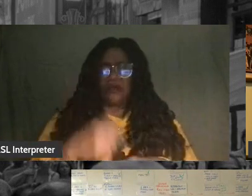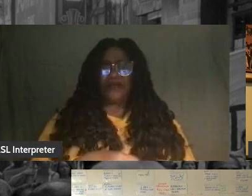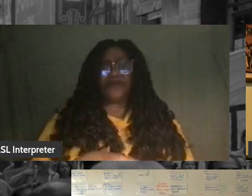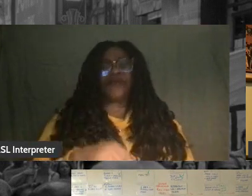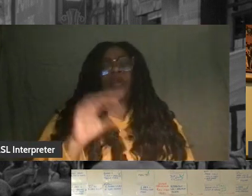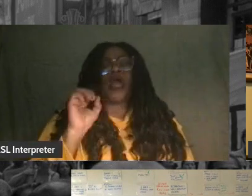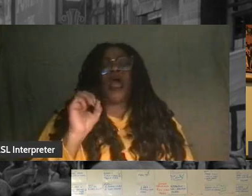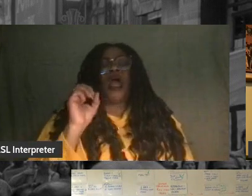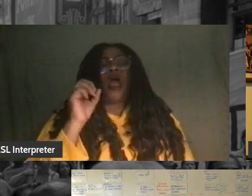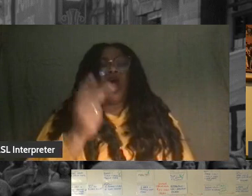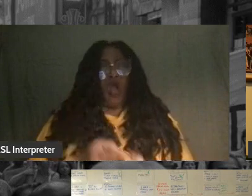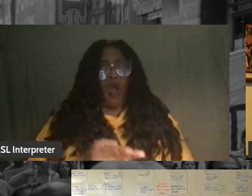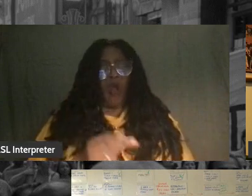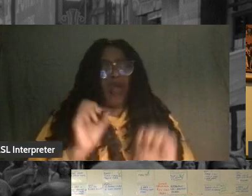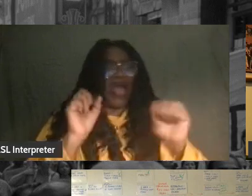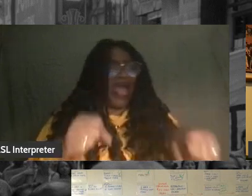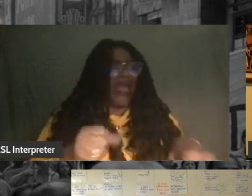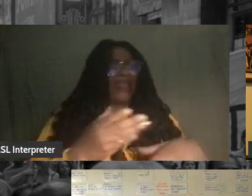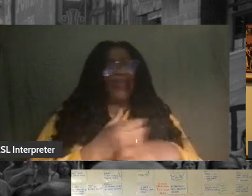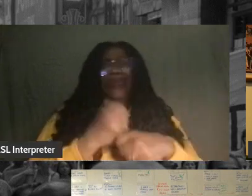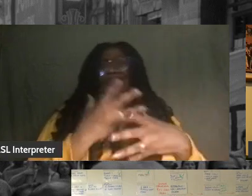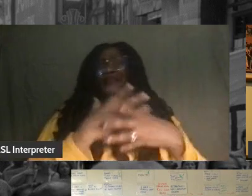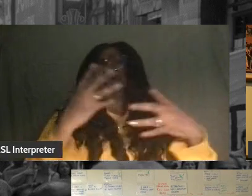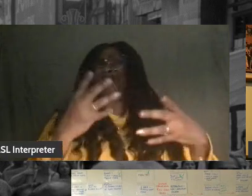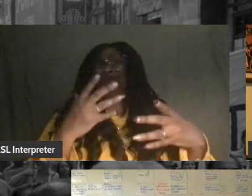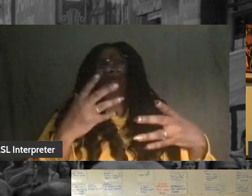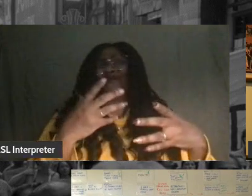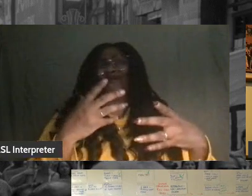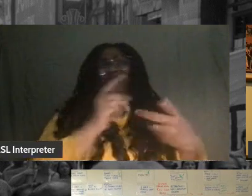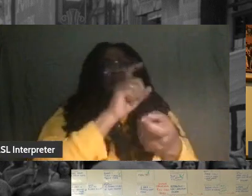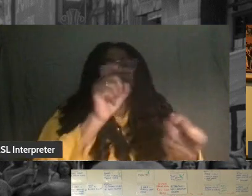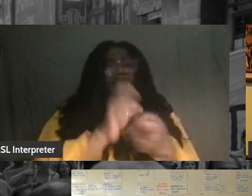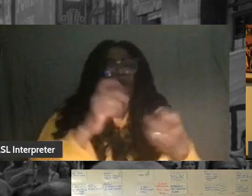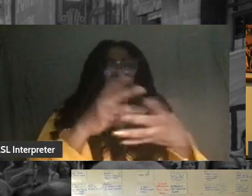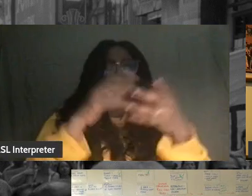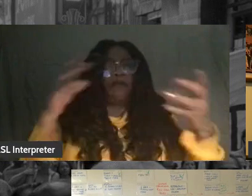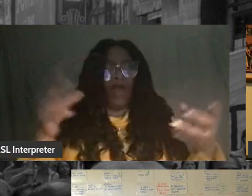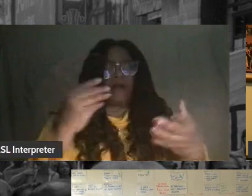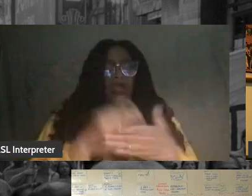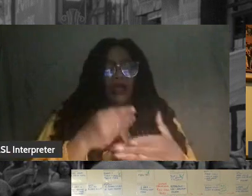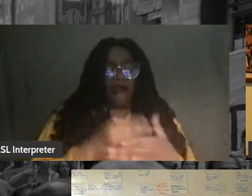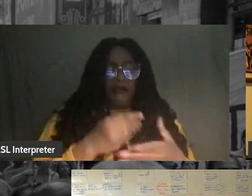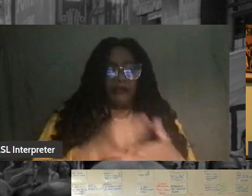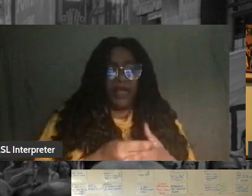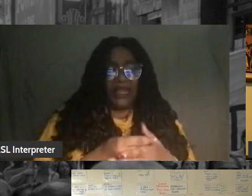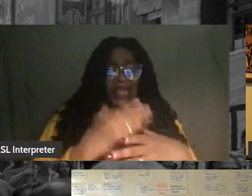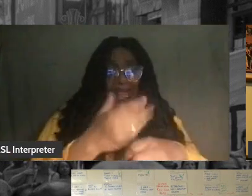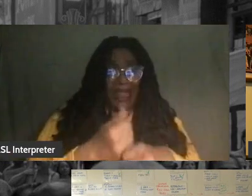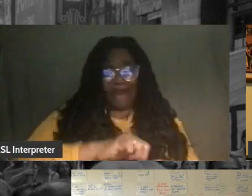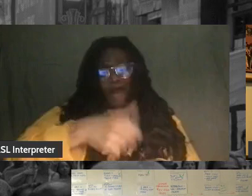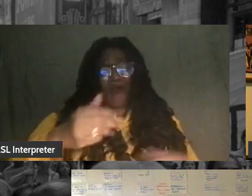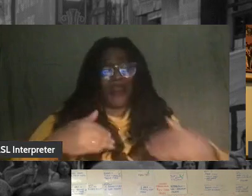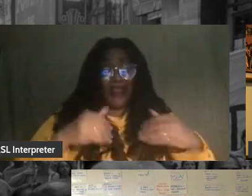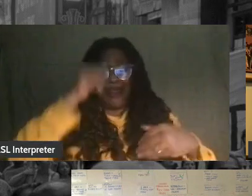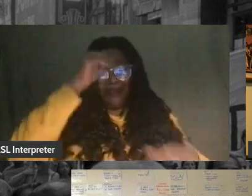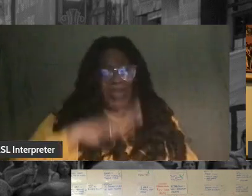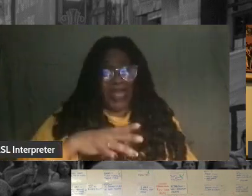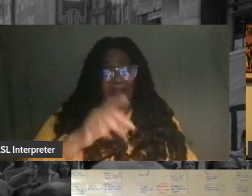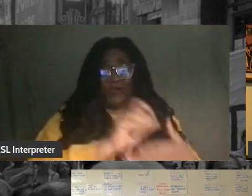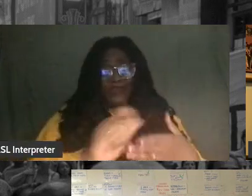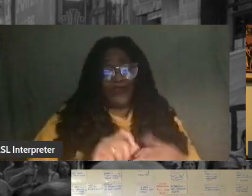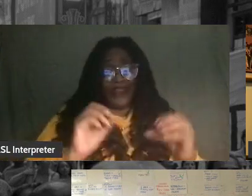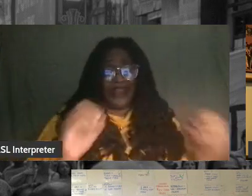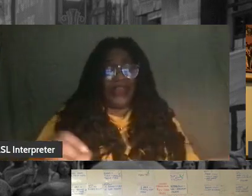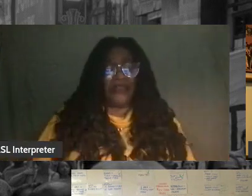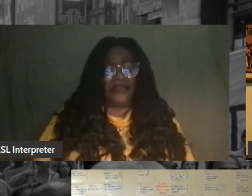oh, I should be able to get you X amount of money for this deal because I just got it for a young man who's never written anything before.